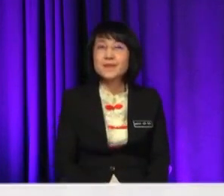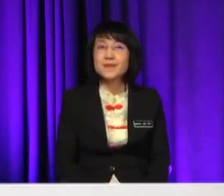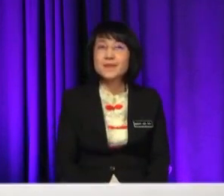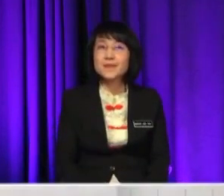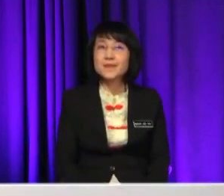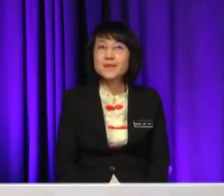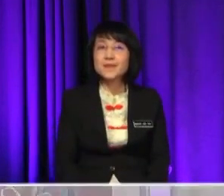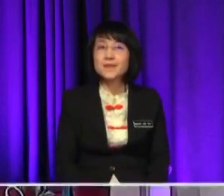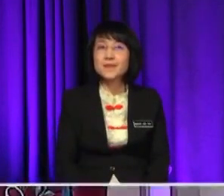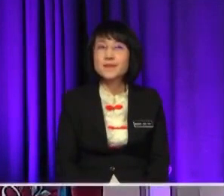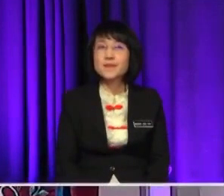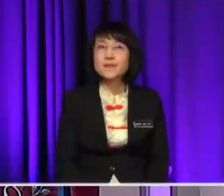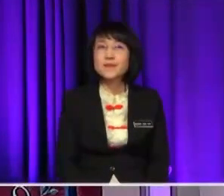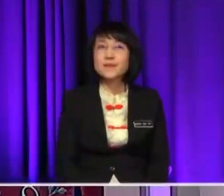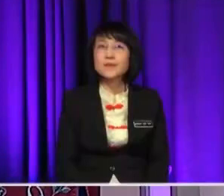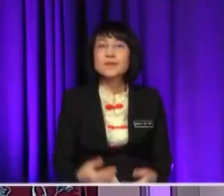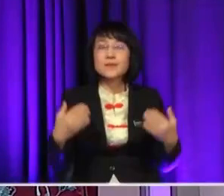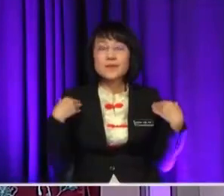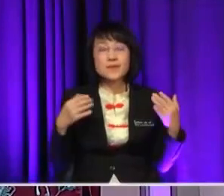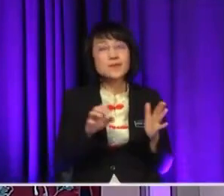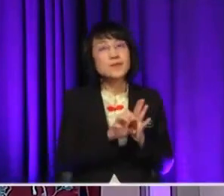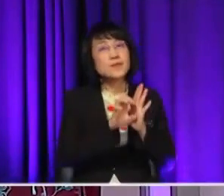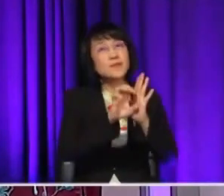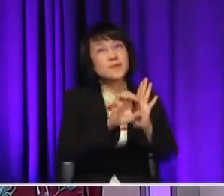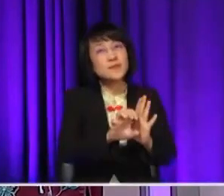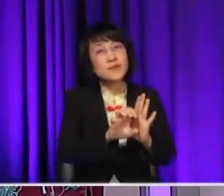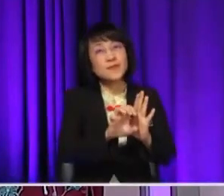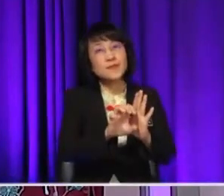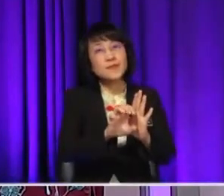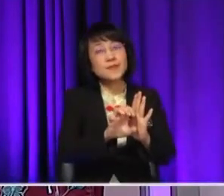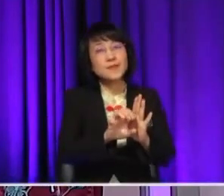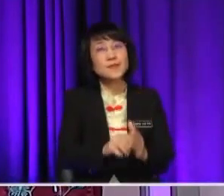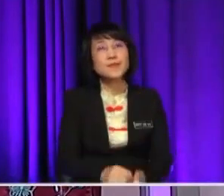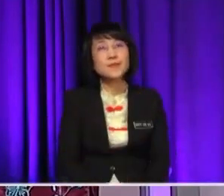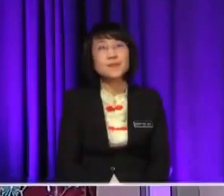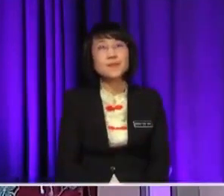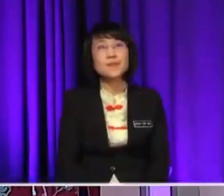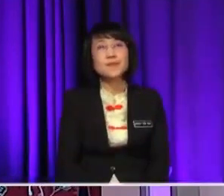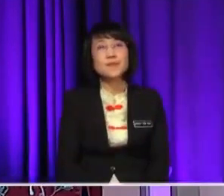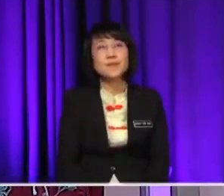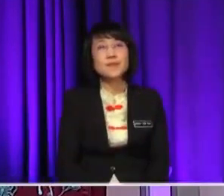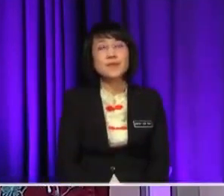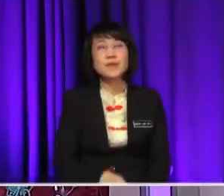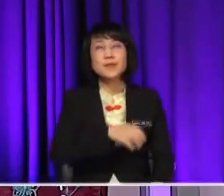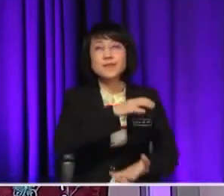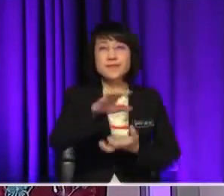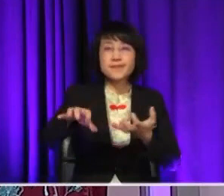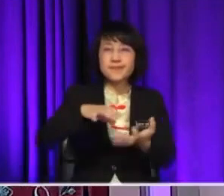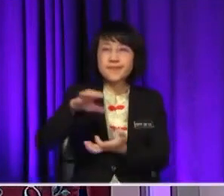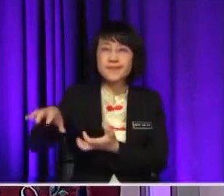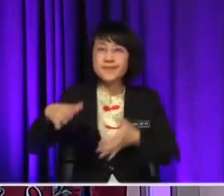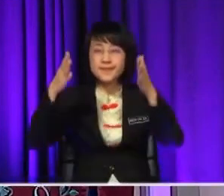course. Okay, is there any evidence of it being a messy toddler or a messy